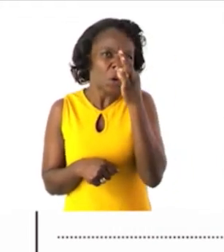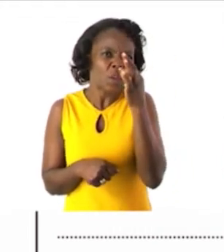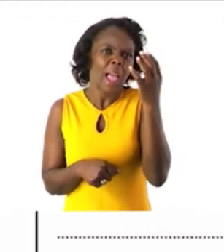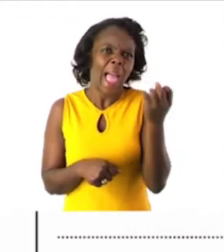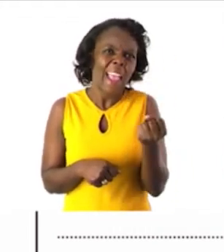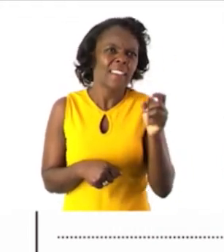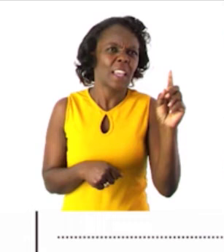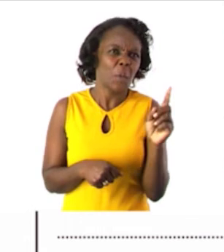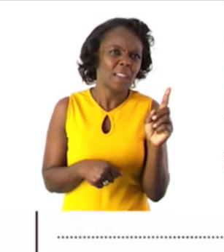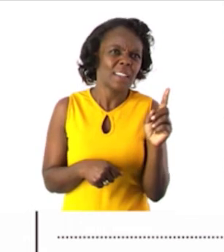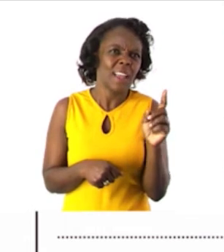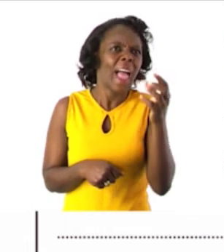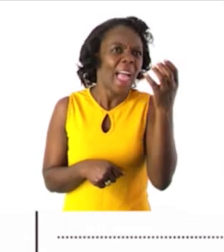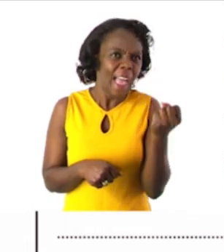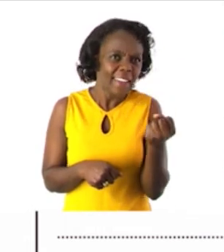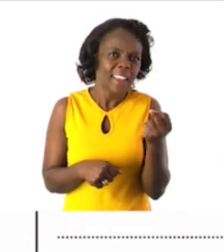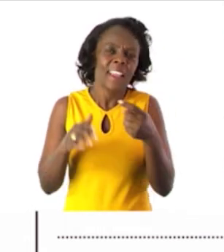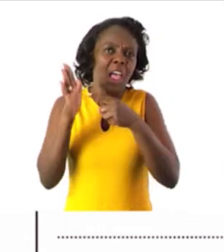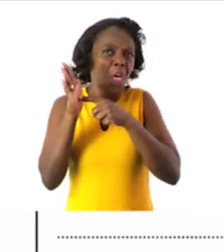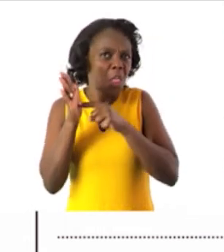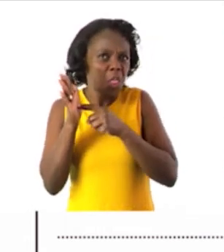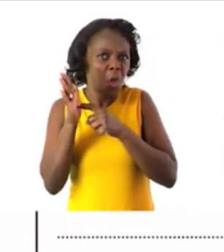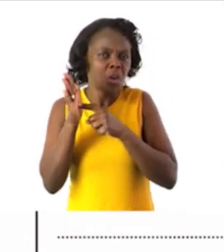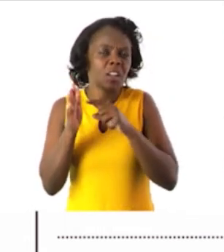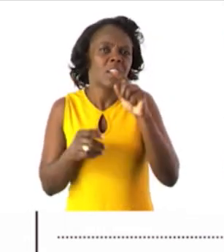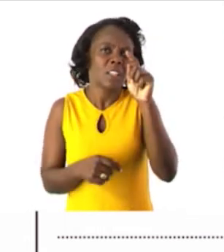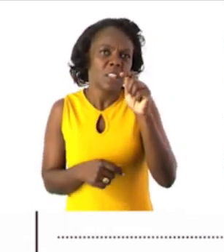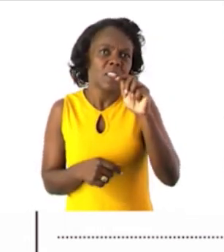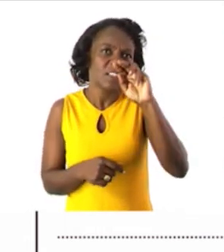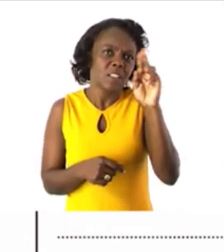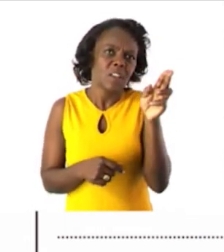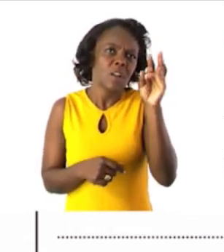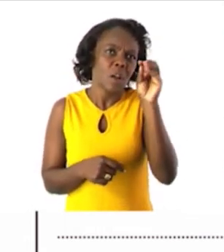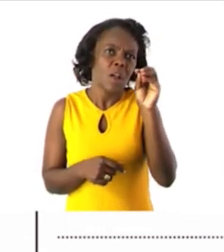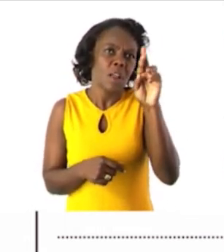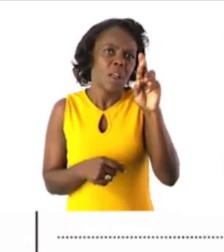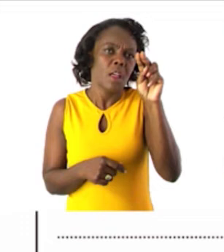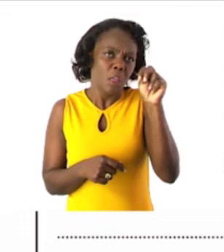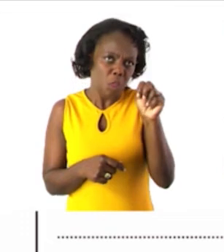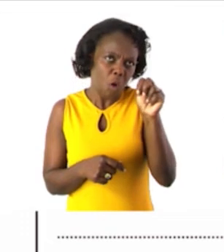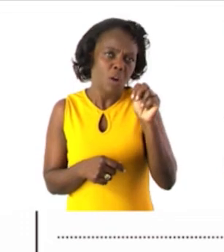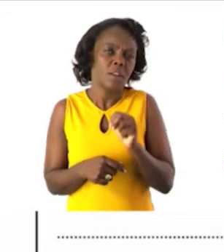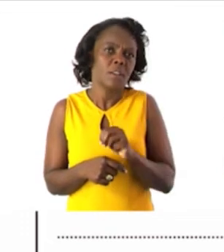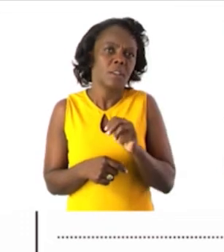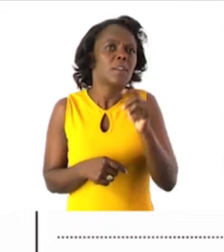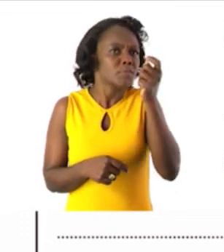great. And the next one, you can do it alone. I'm just going to read the sentence for you. The rose has a,